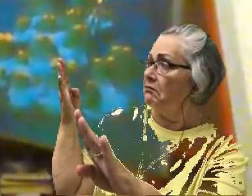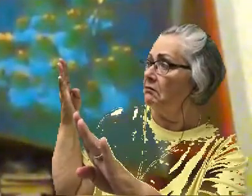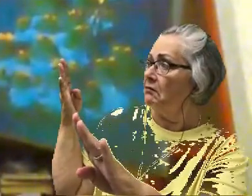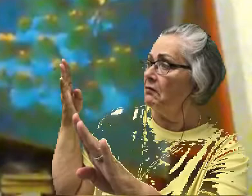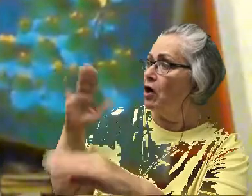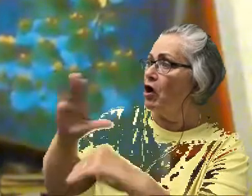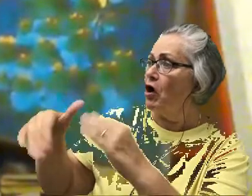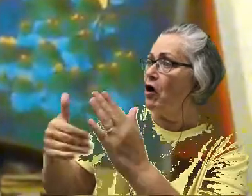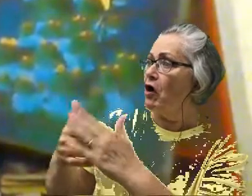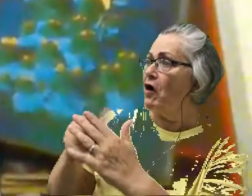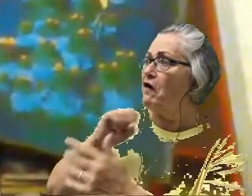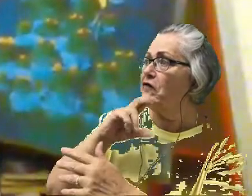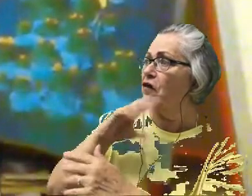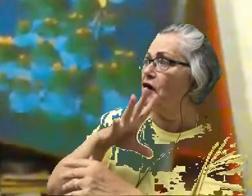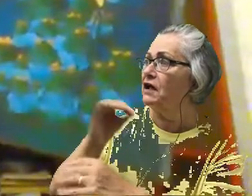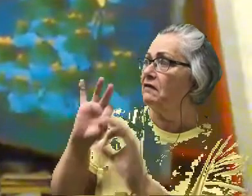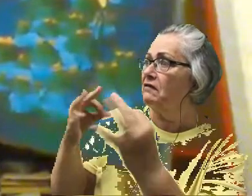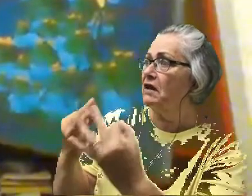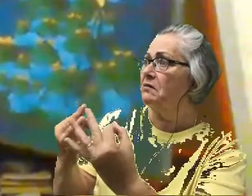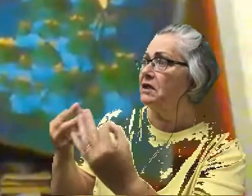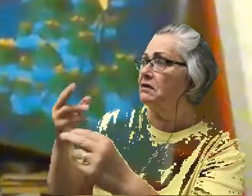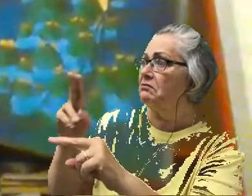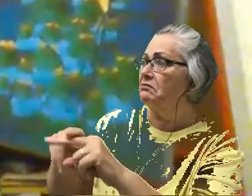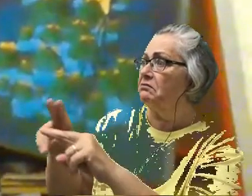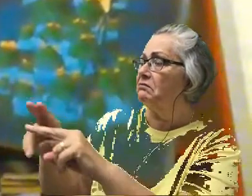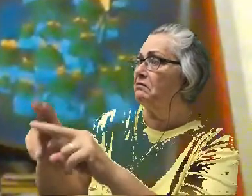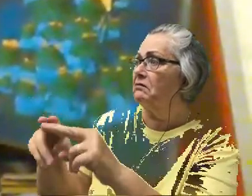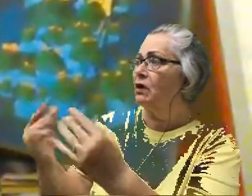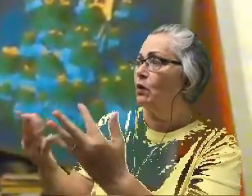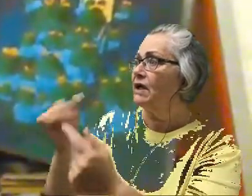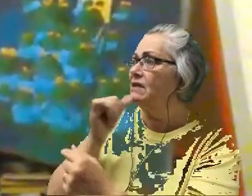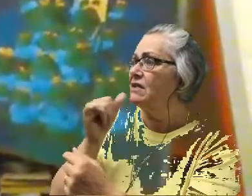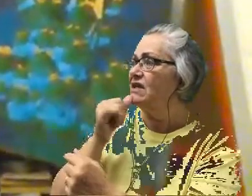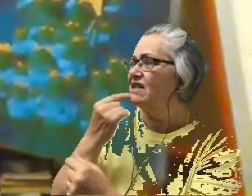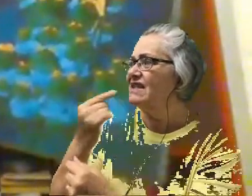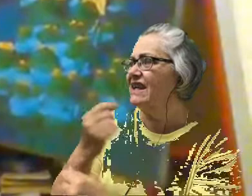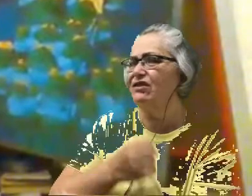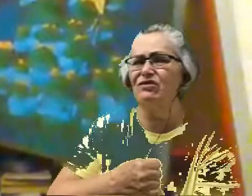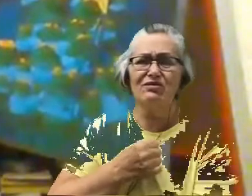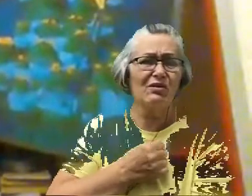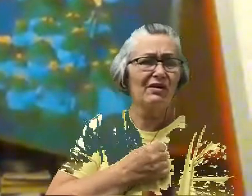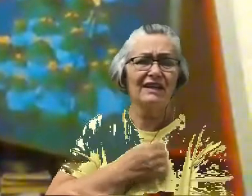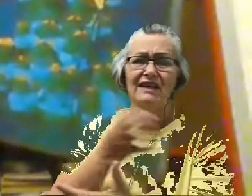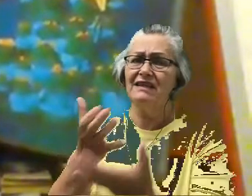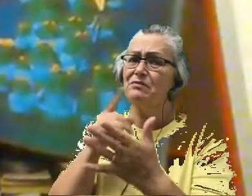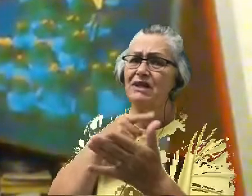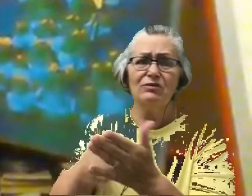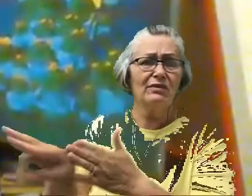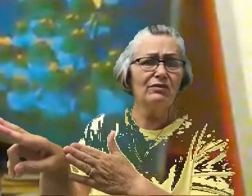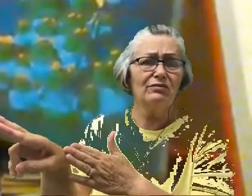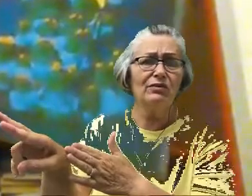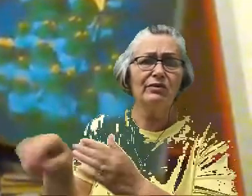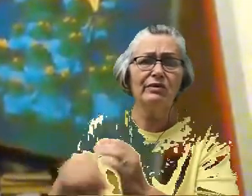sat Froggy and his family, waiting patiently to say they were sorry. Never meant to be rude, Froggy